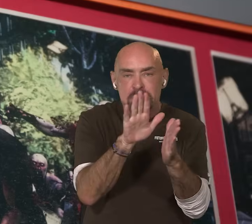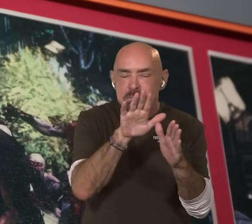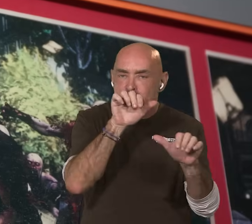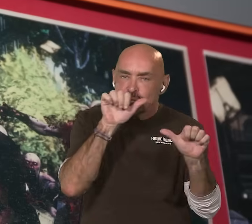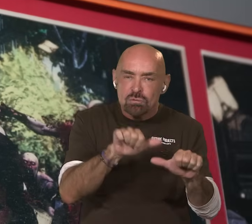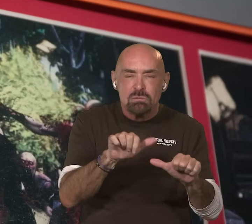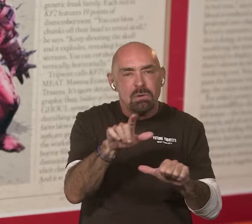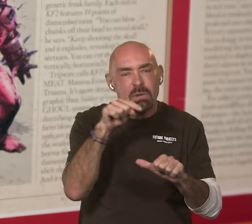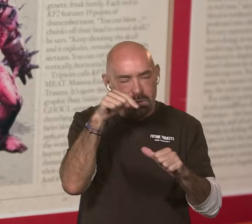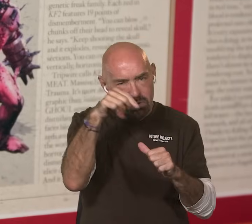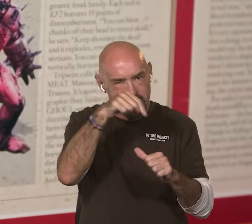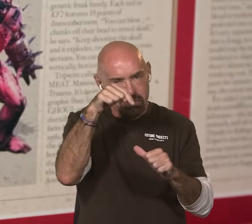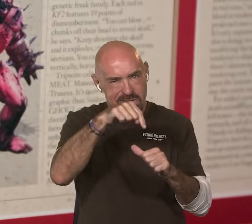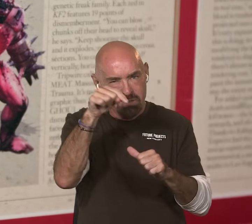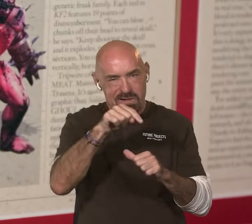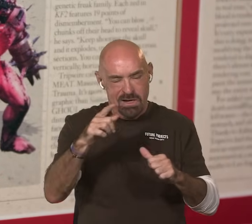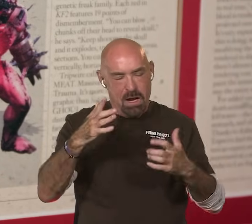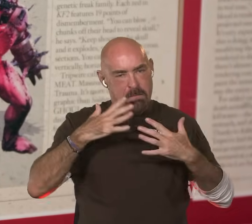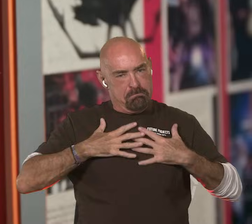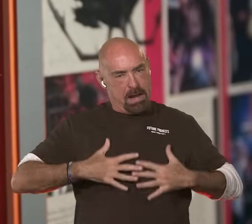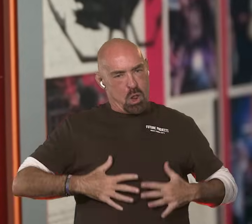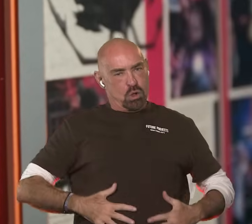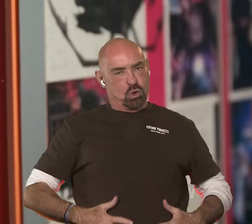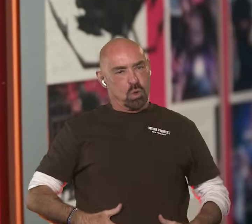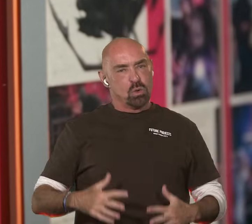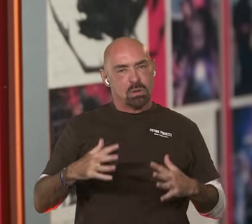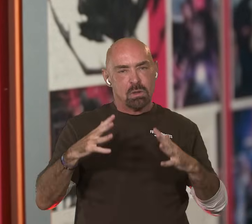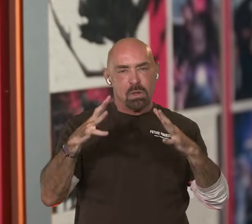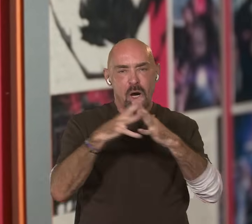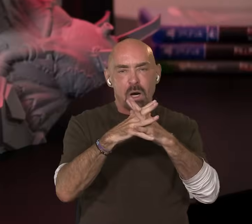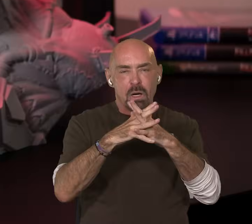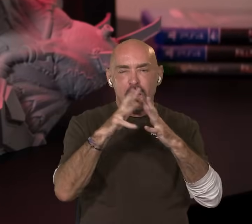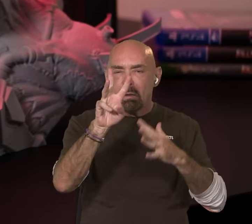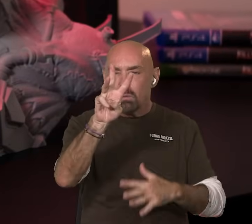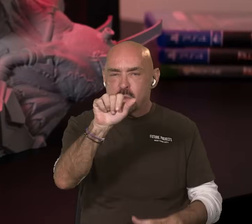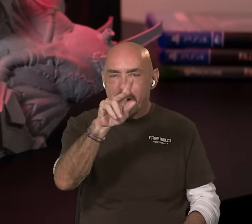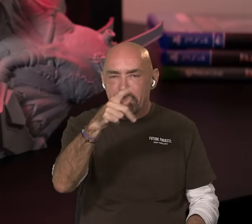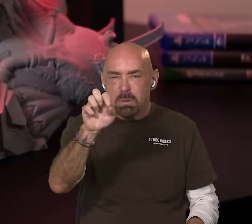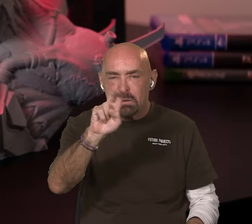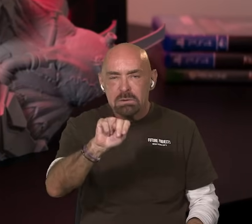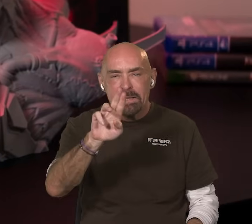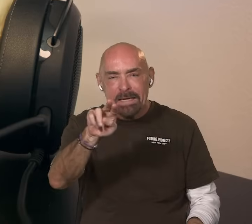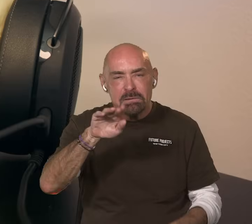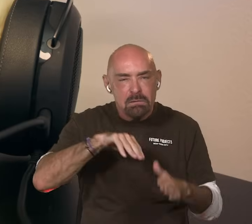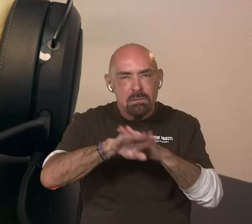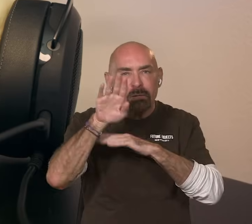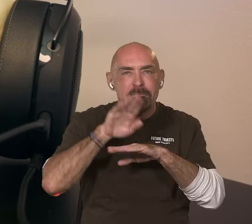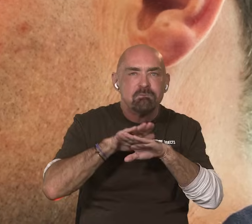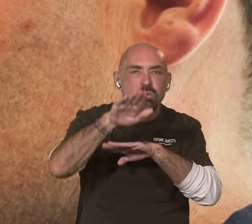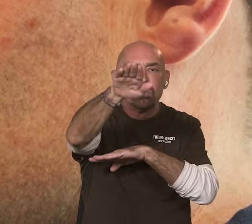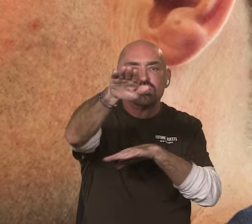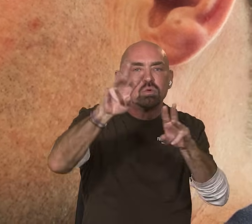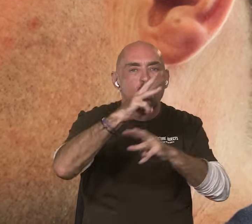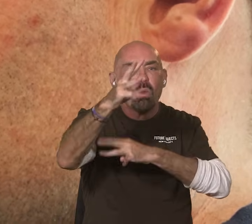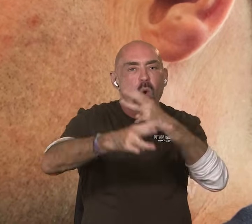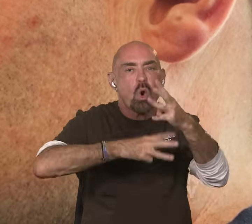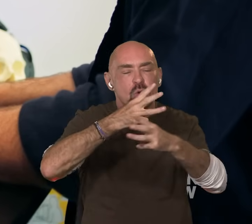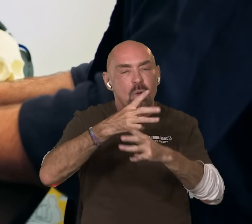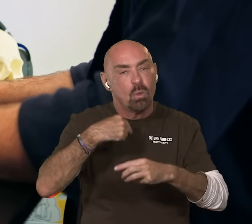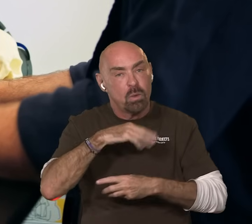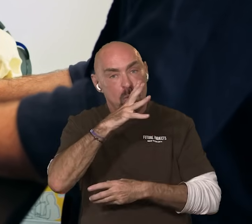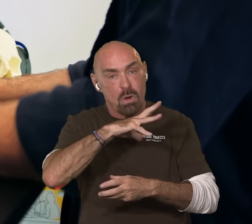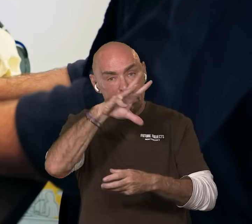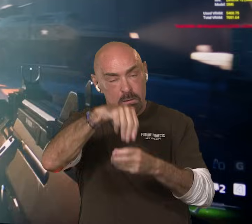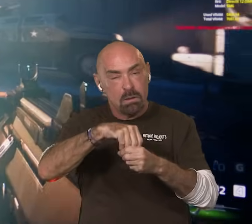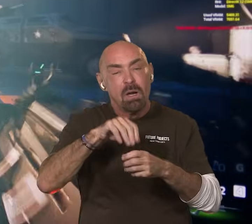elements in there about trying to create biological weapons set in a thematically dystopian themed world. So we wanted to tie that in.